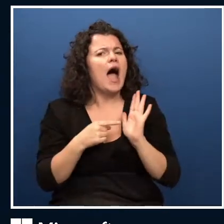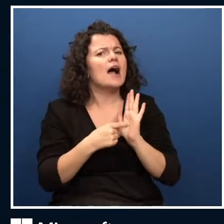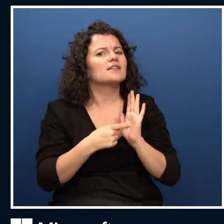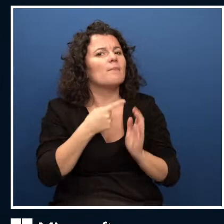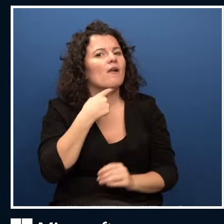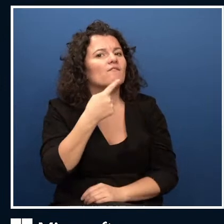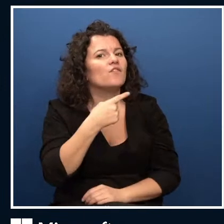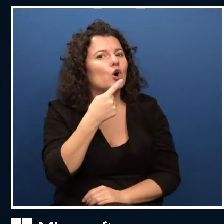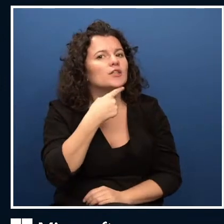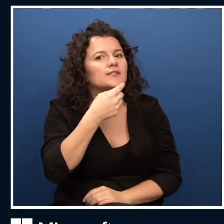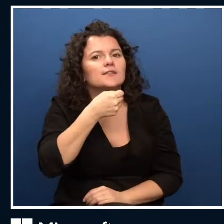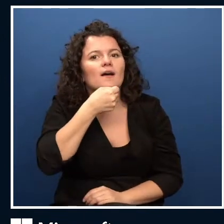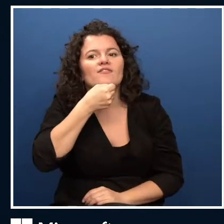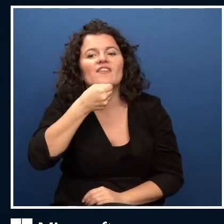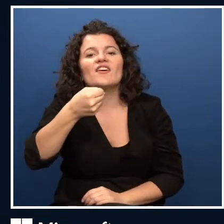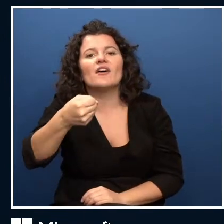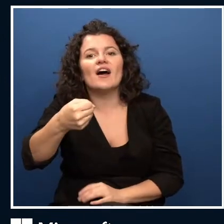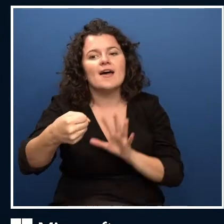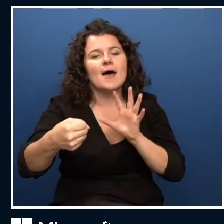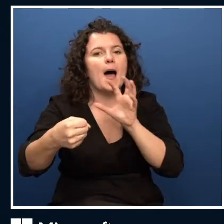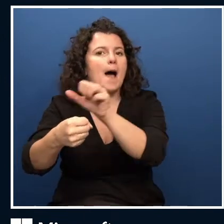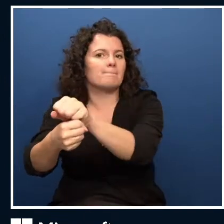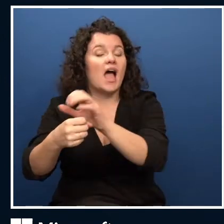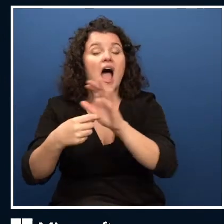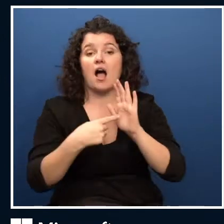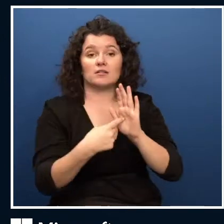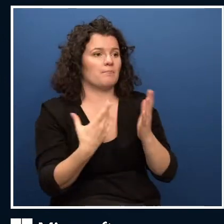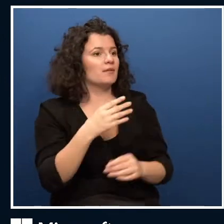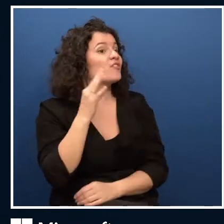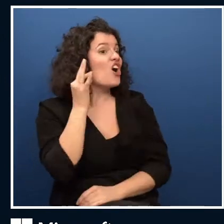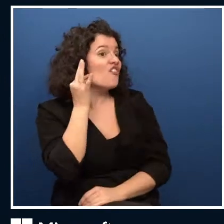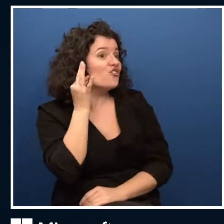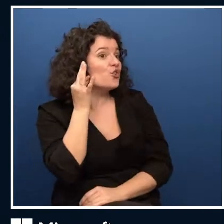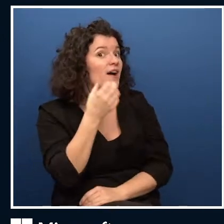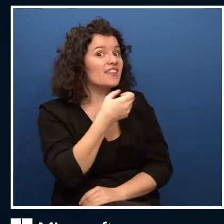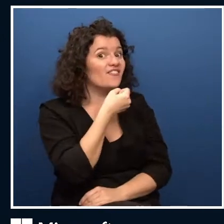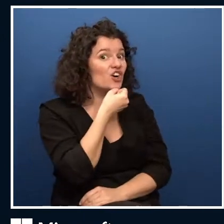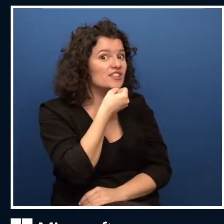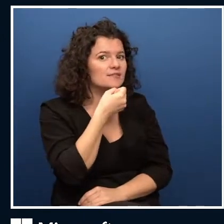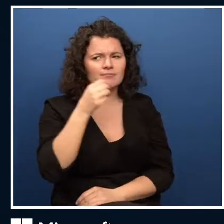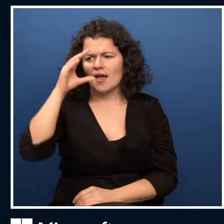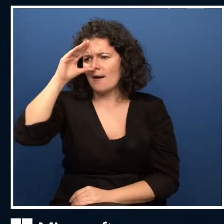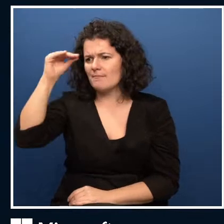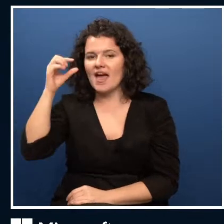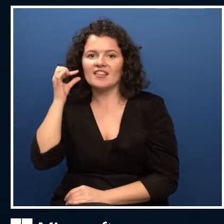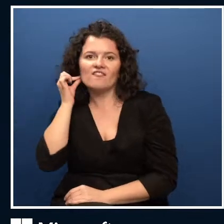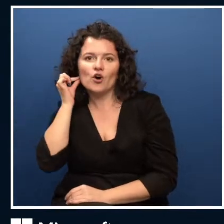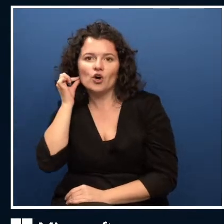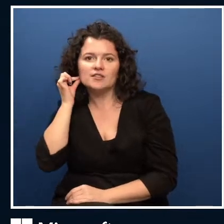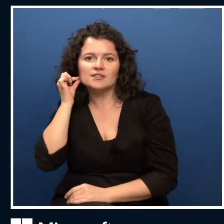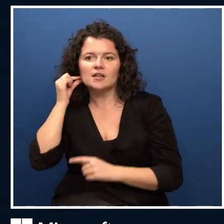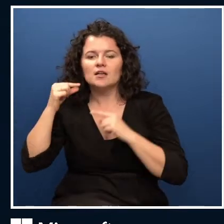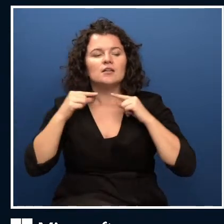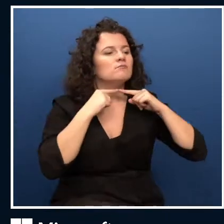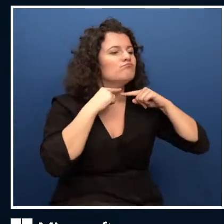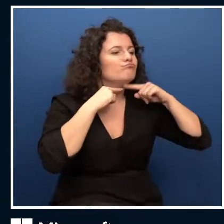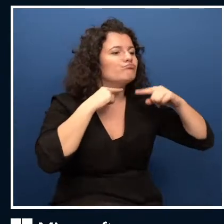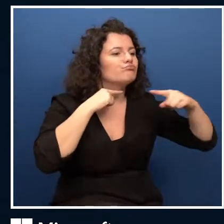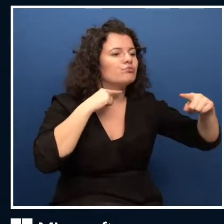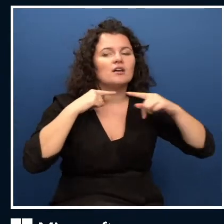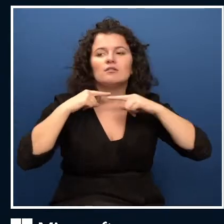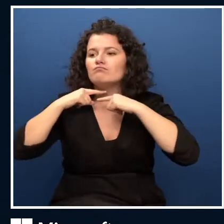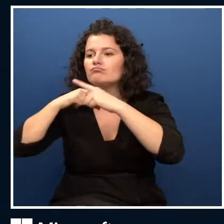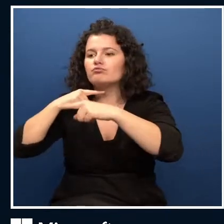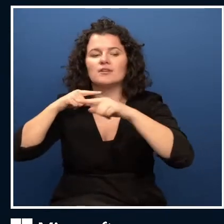women voices and only detects men voices, or is only able to correctly understand men